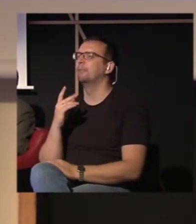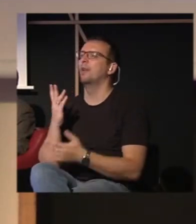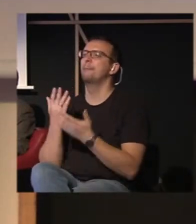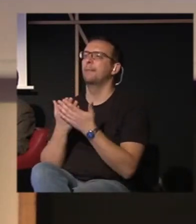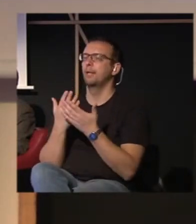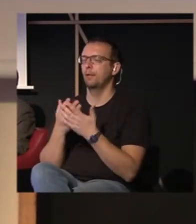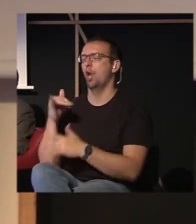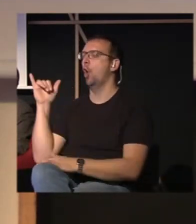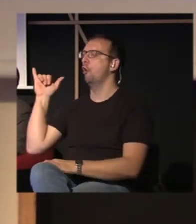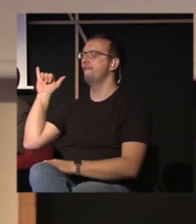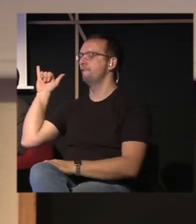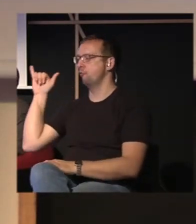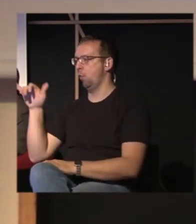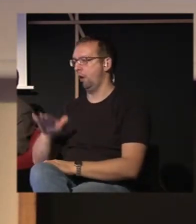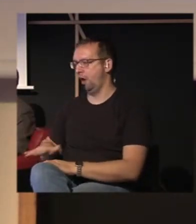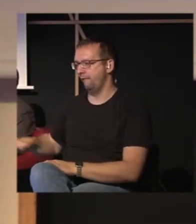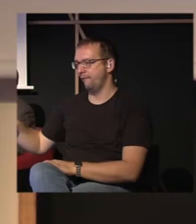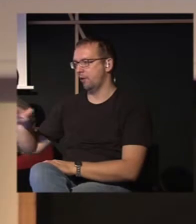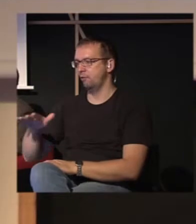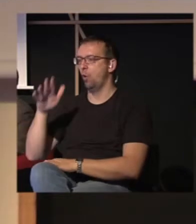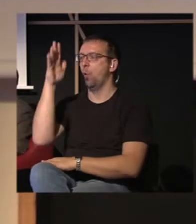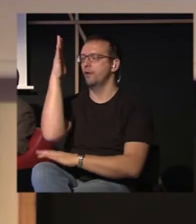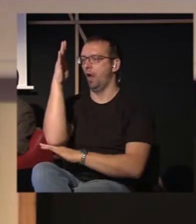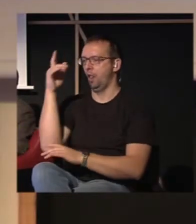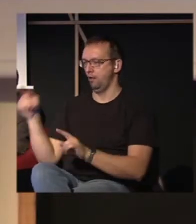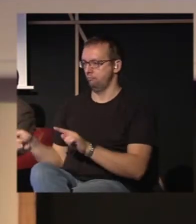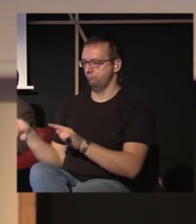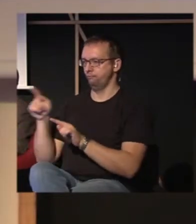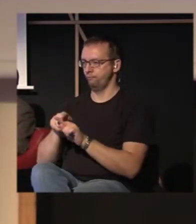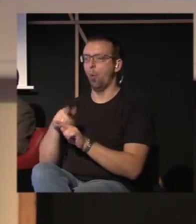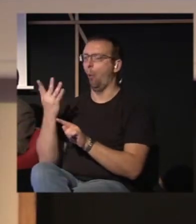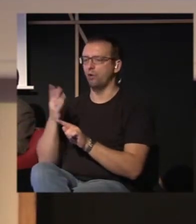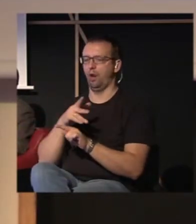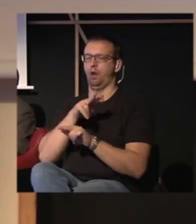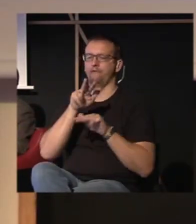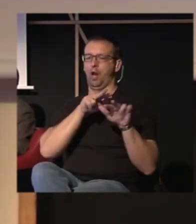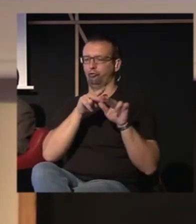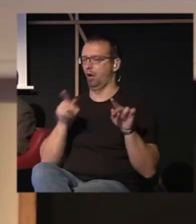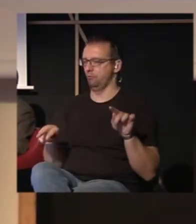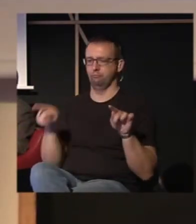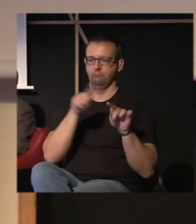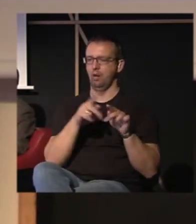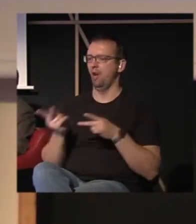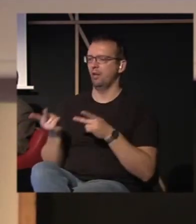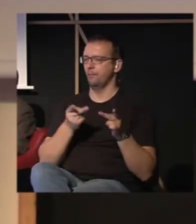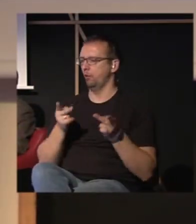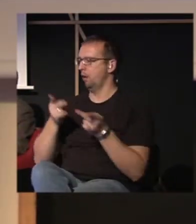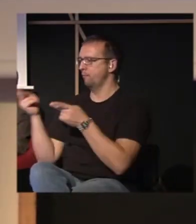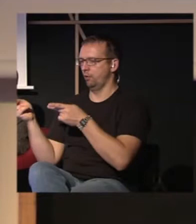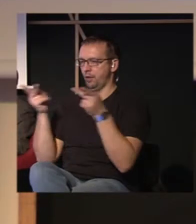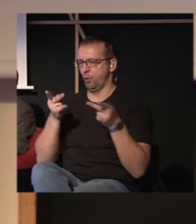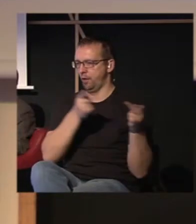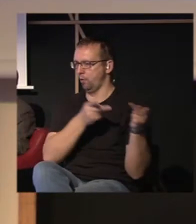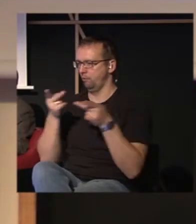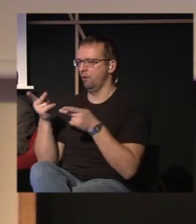wheelchair user, may need to have wheelchair accessible vehicles to take me to and from the airport. Every time that I've let them know